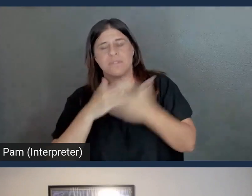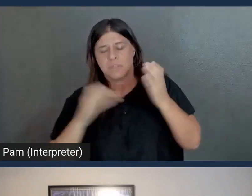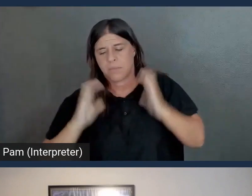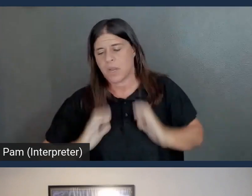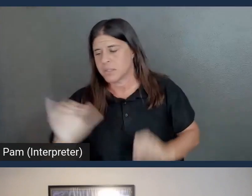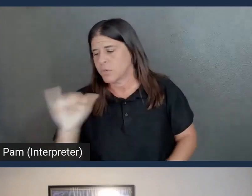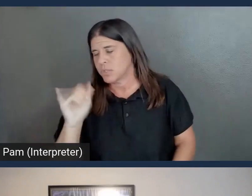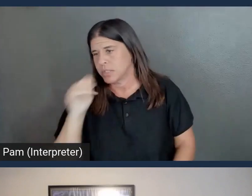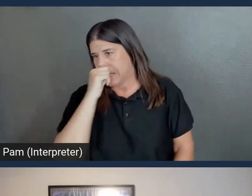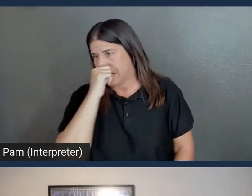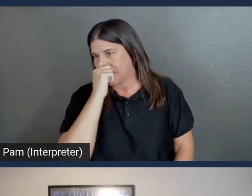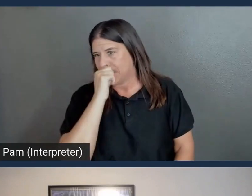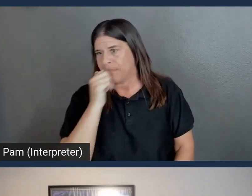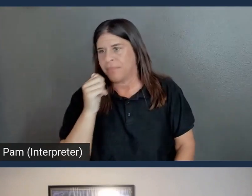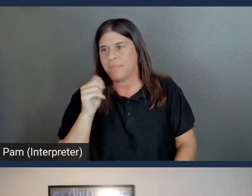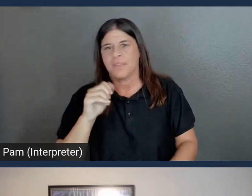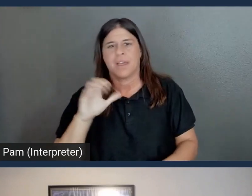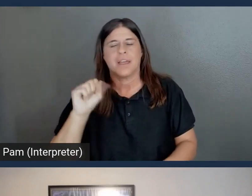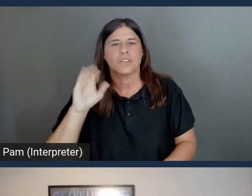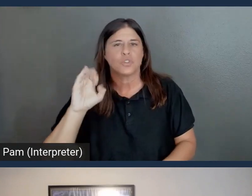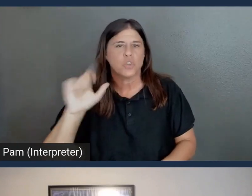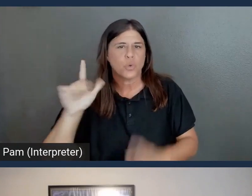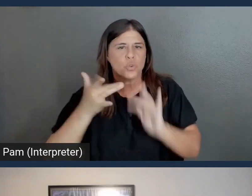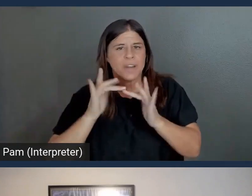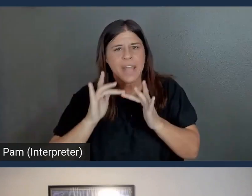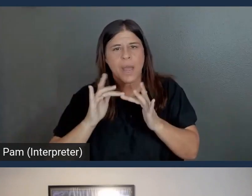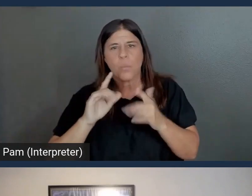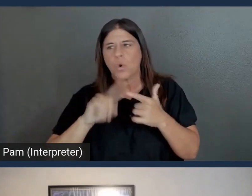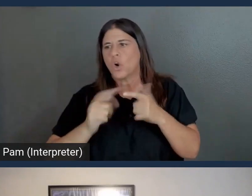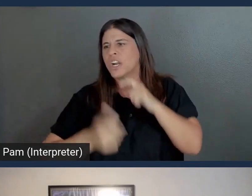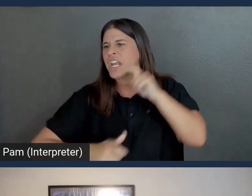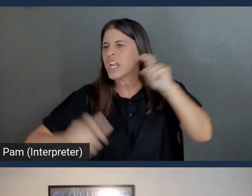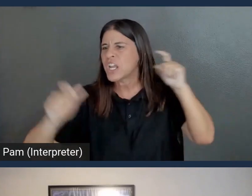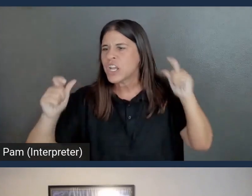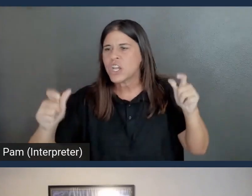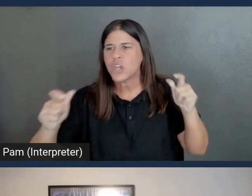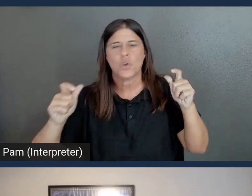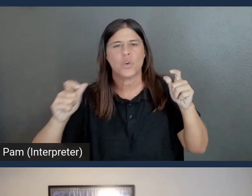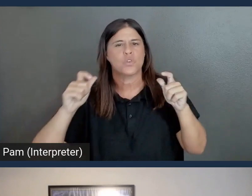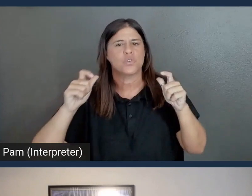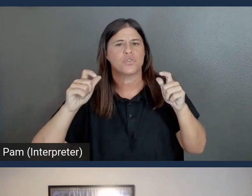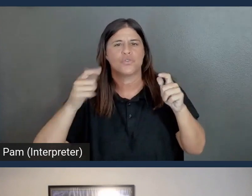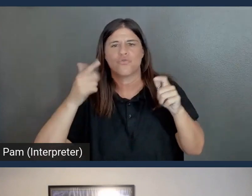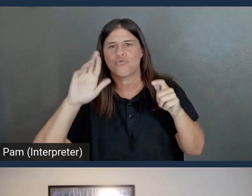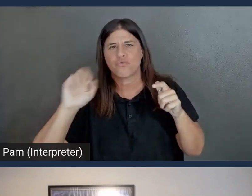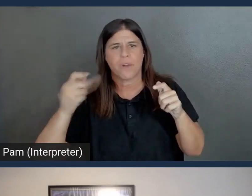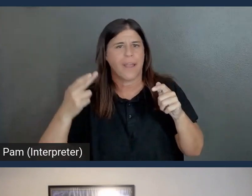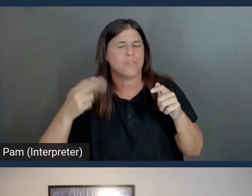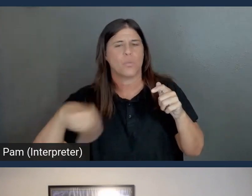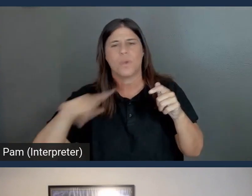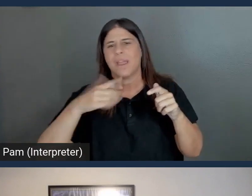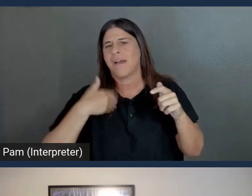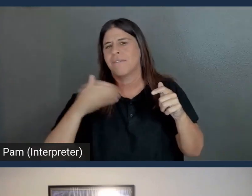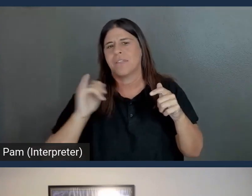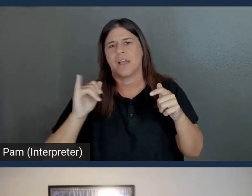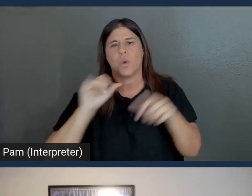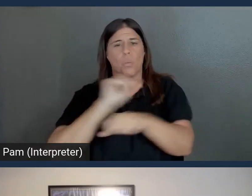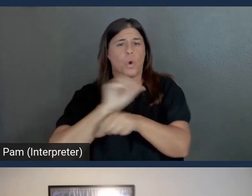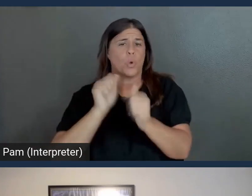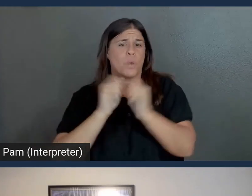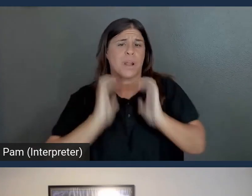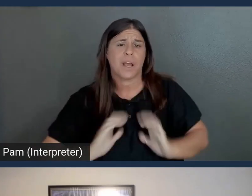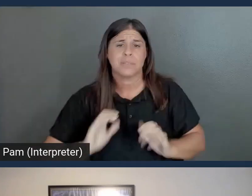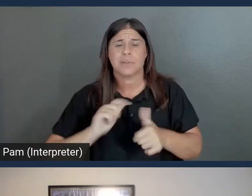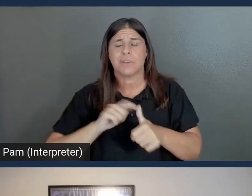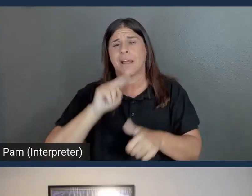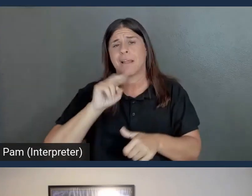like that are building things like social networks and huge knowledge graphs, you know, so there we have, you know, worked with customers like